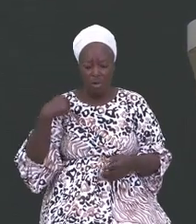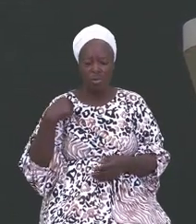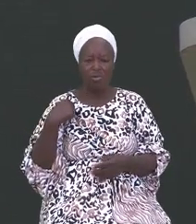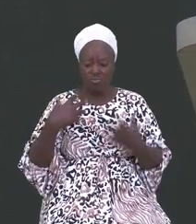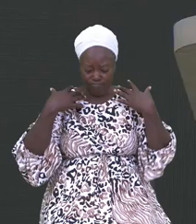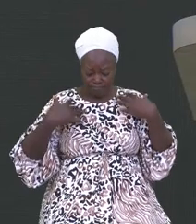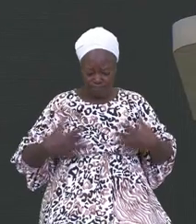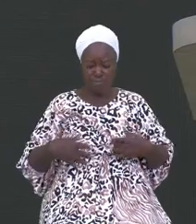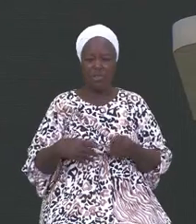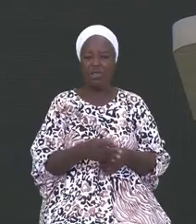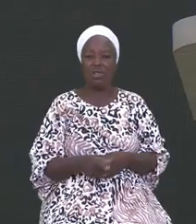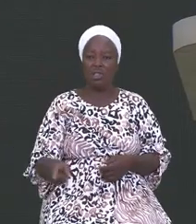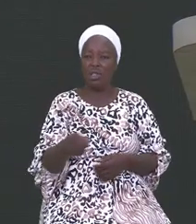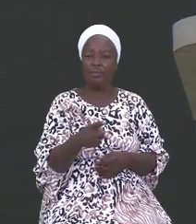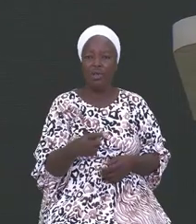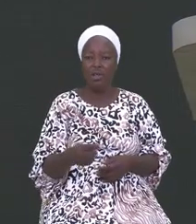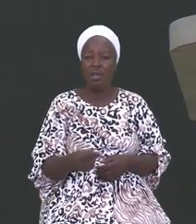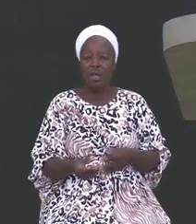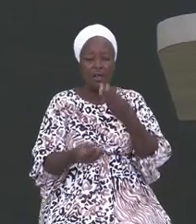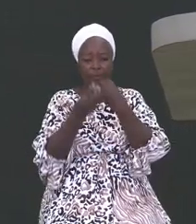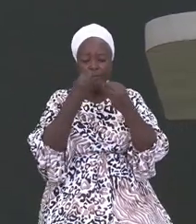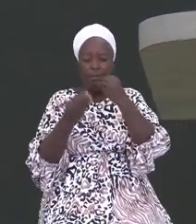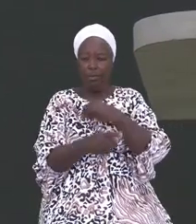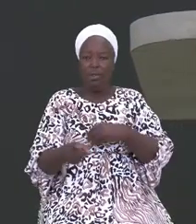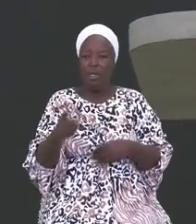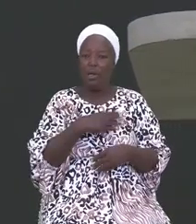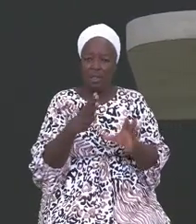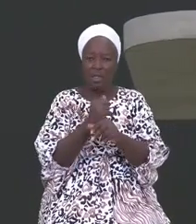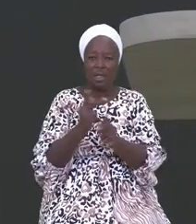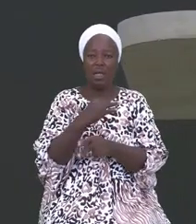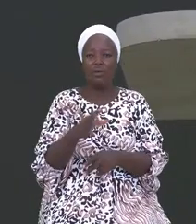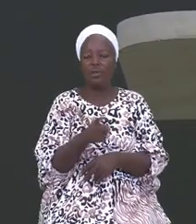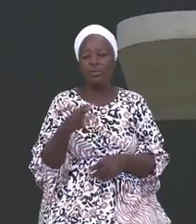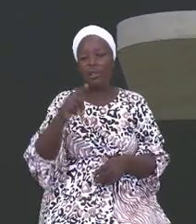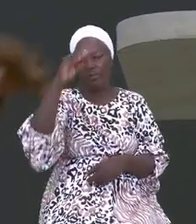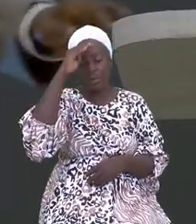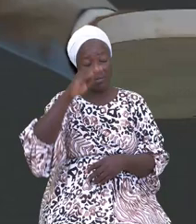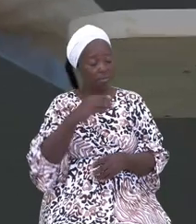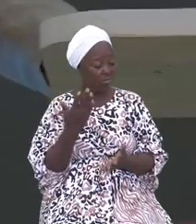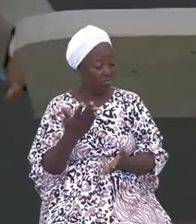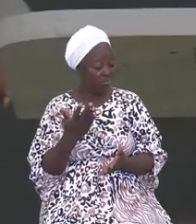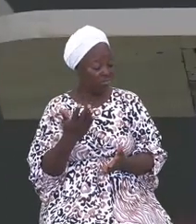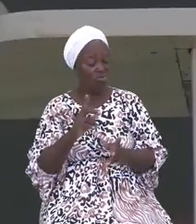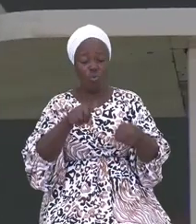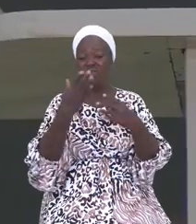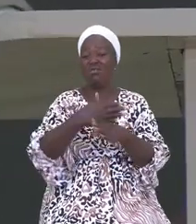feed them, take care of them." The man went away. His